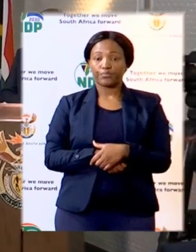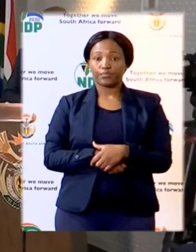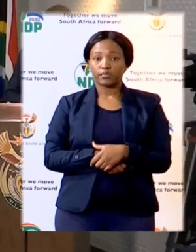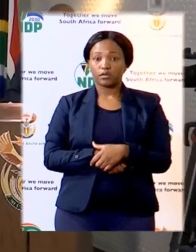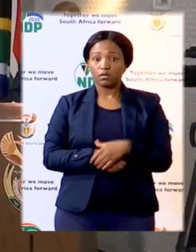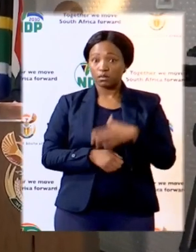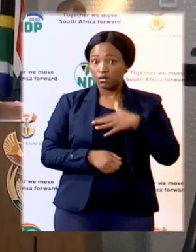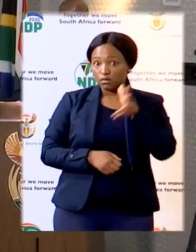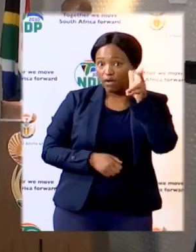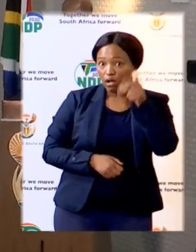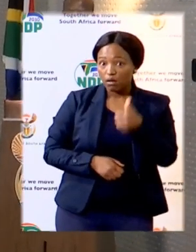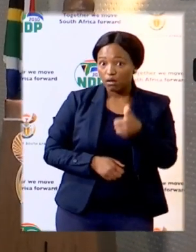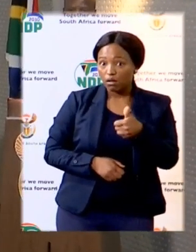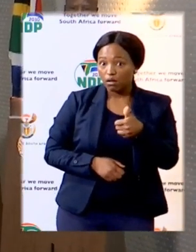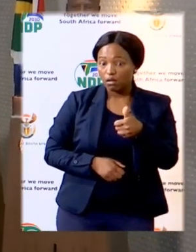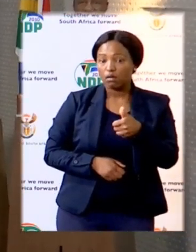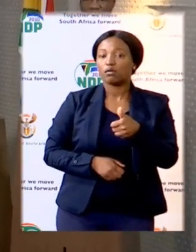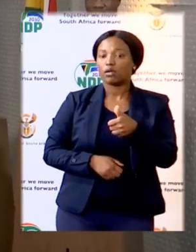sir. Yeah.